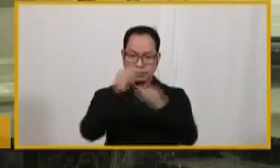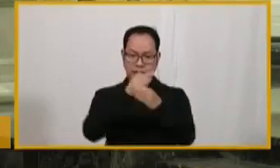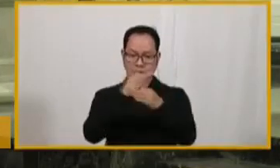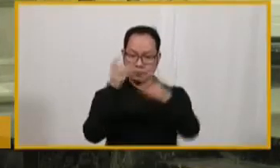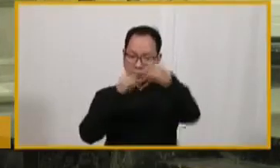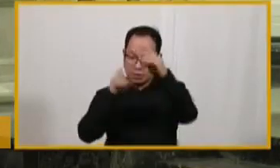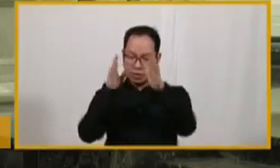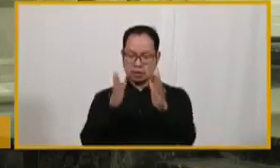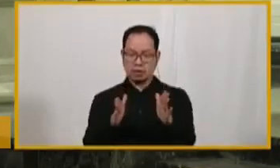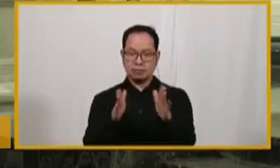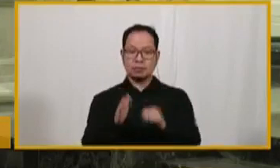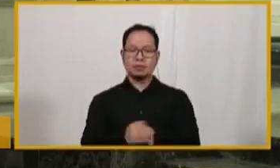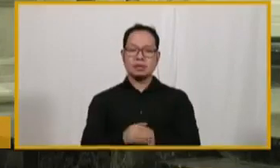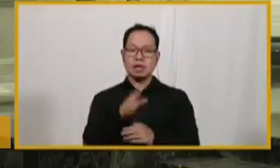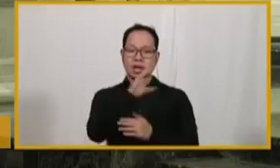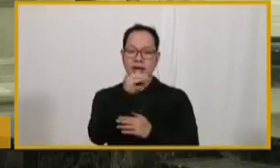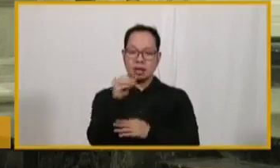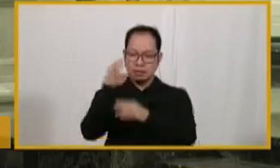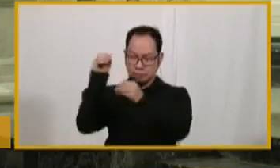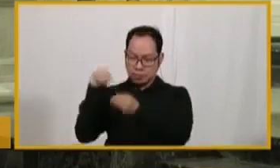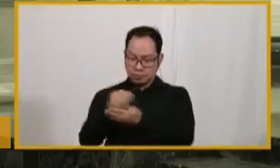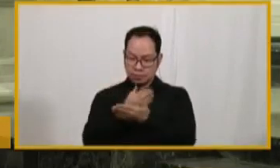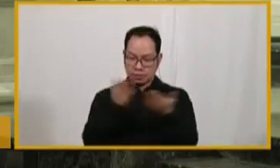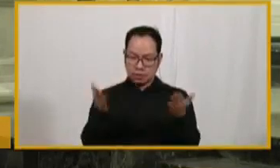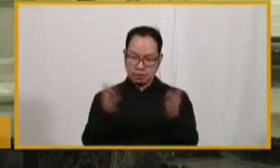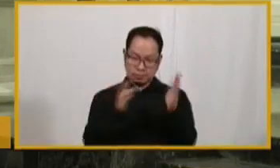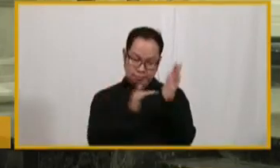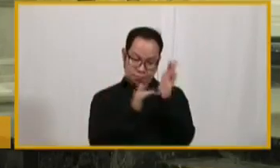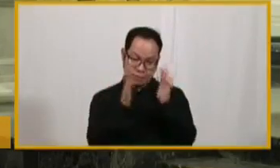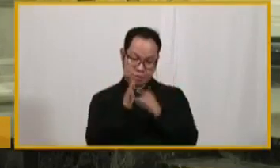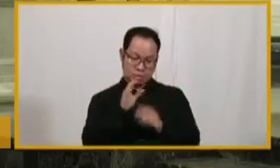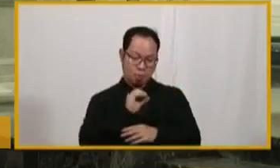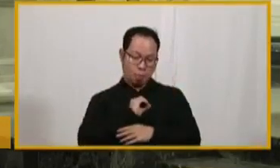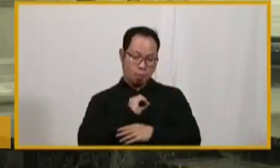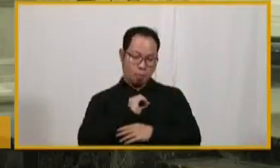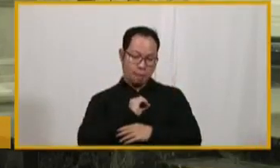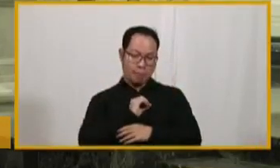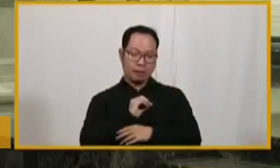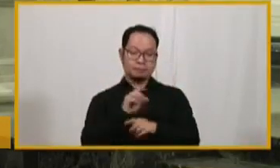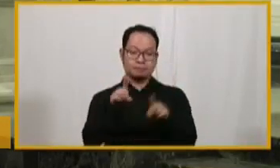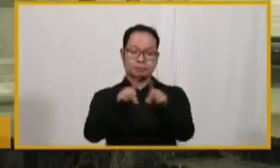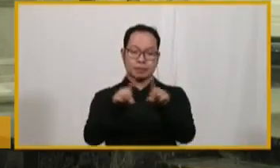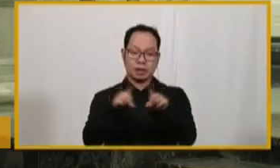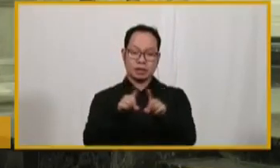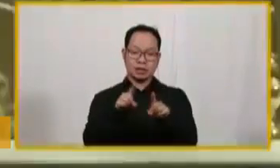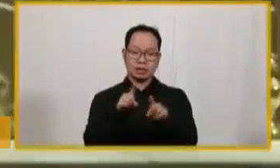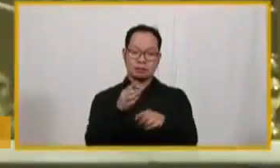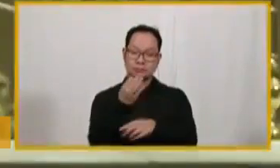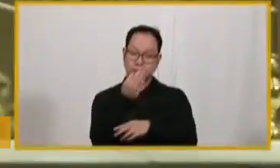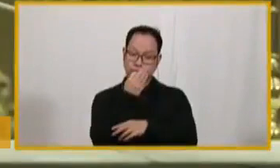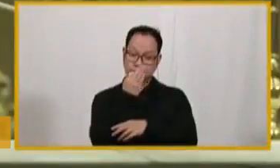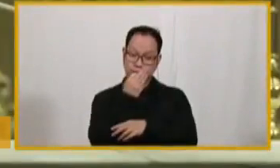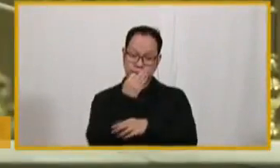alagad at sa pagbibigay ng kanyang sarili bilang pagkain at inumin,